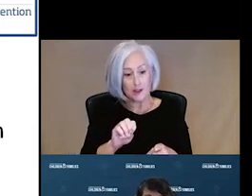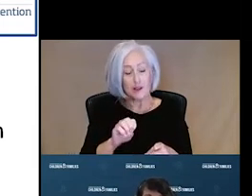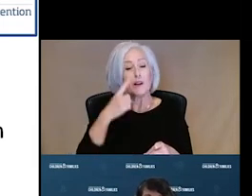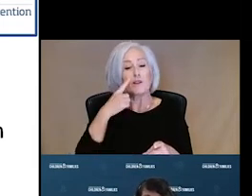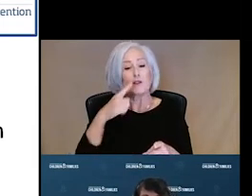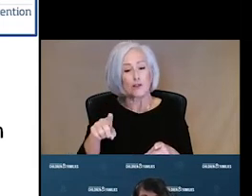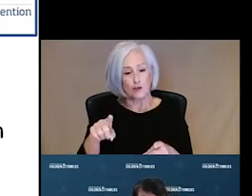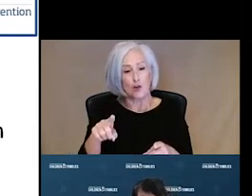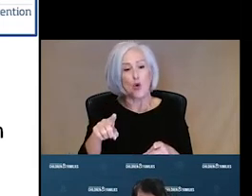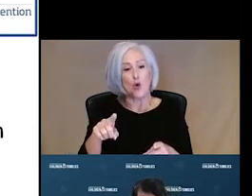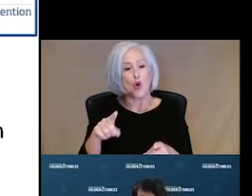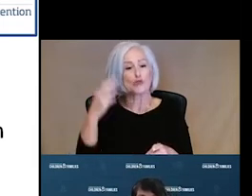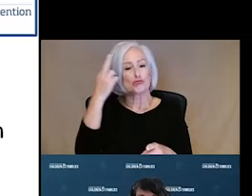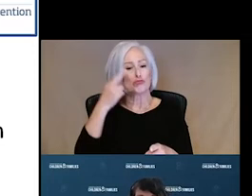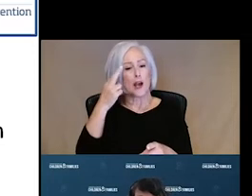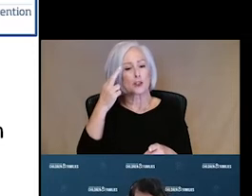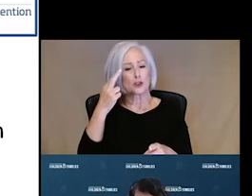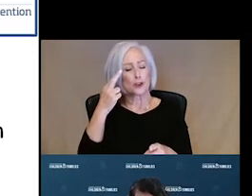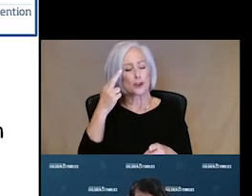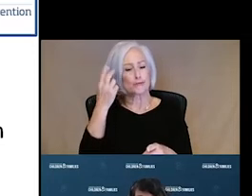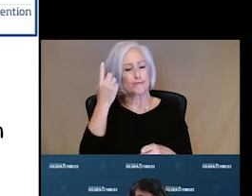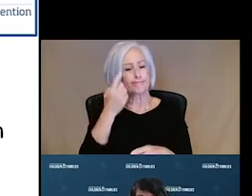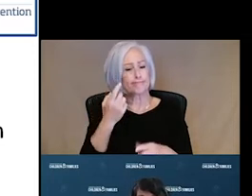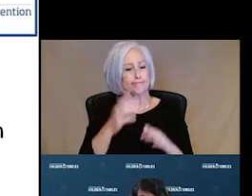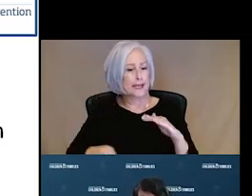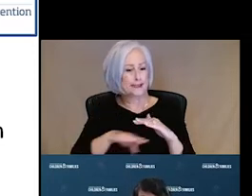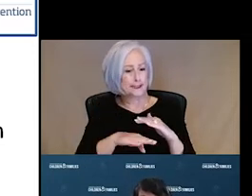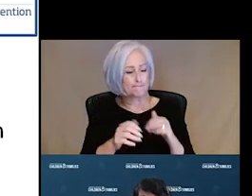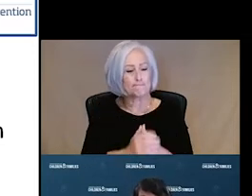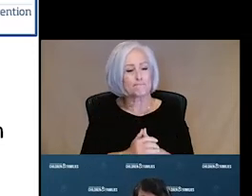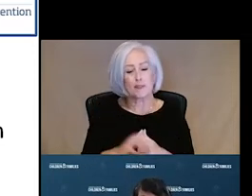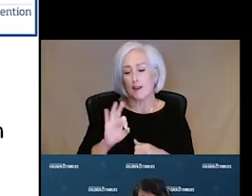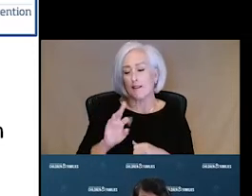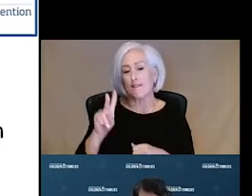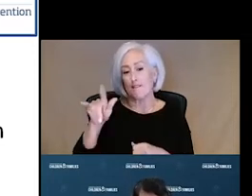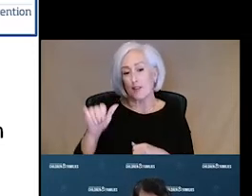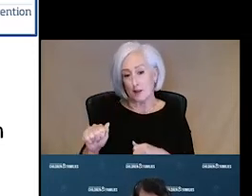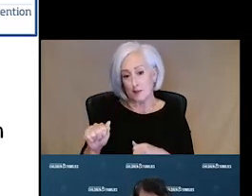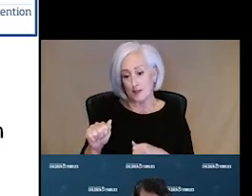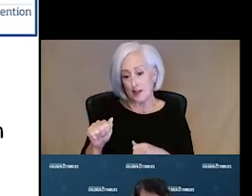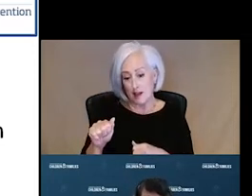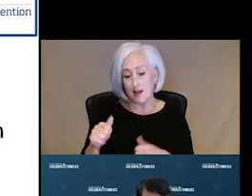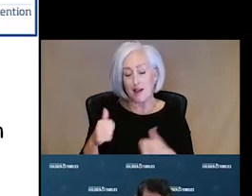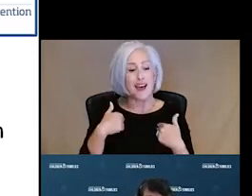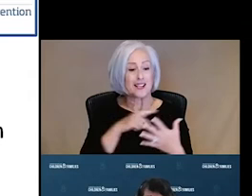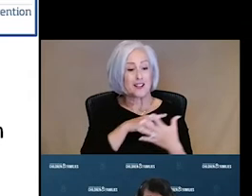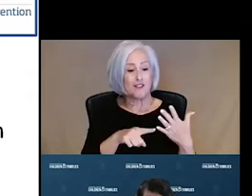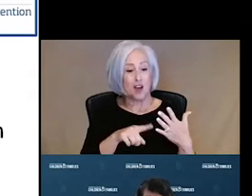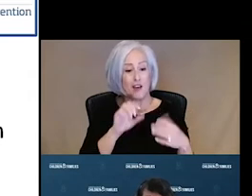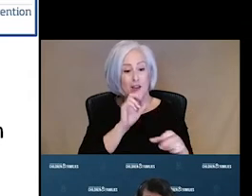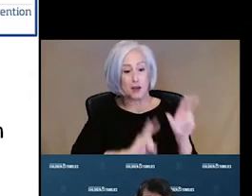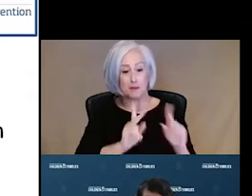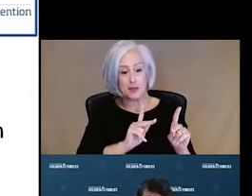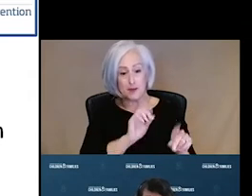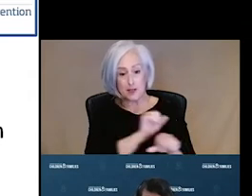based on a rational basis. So, for example, the FVPSA program employs five people and uses